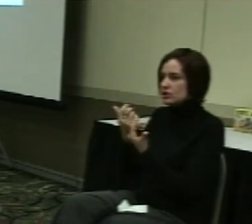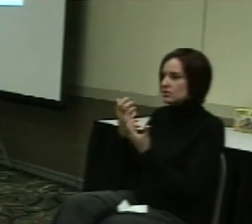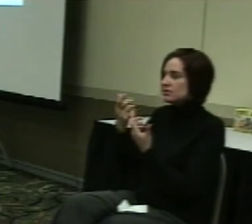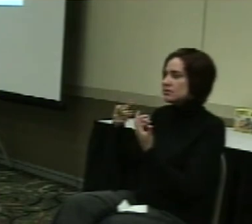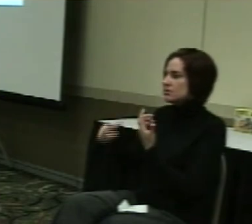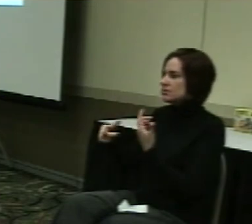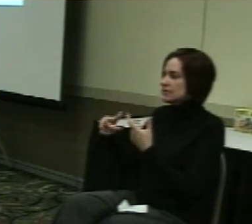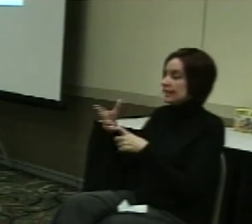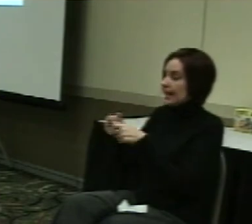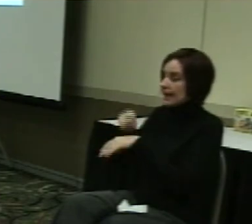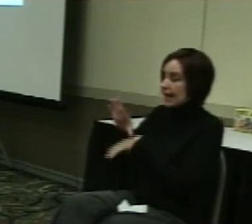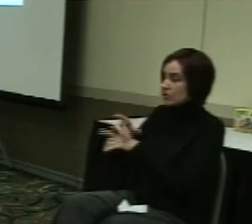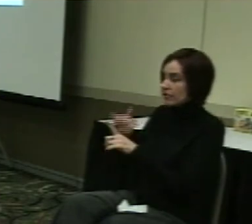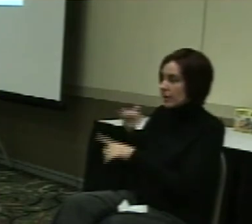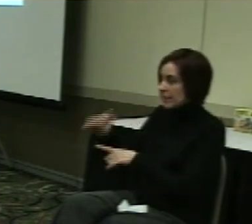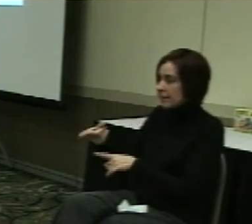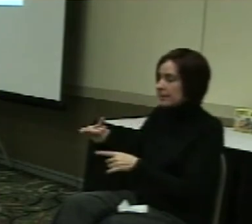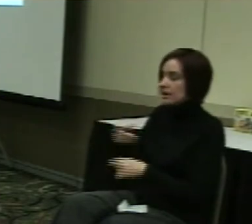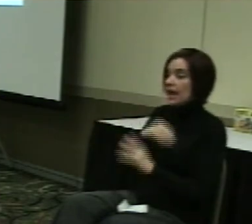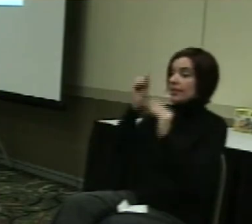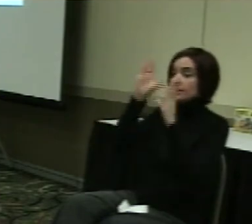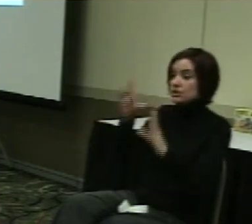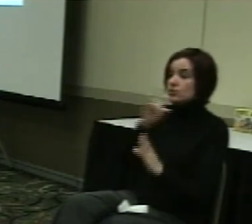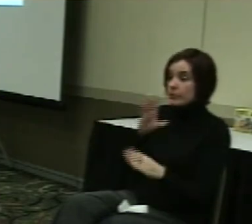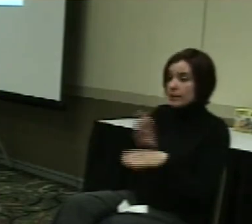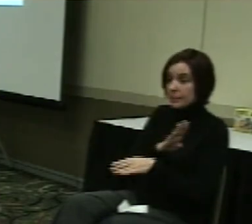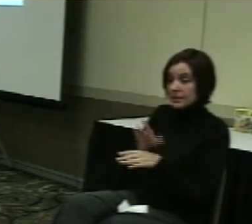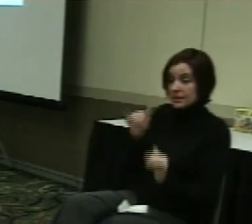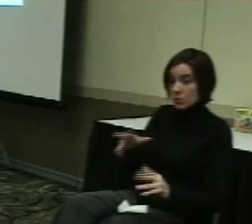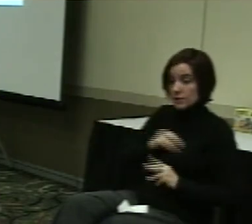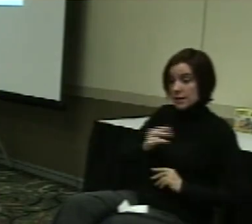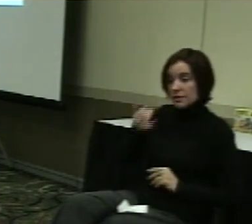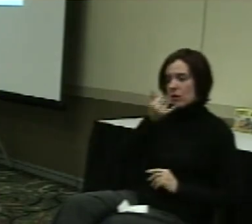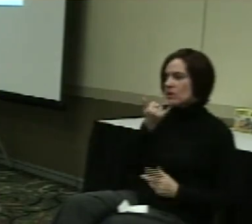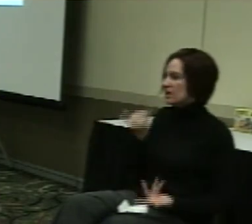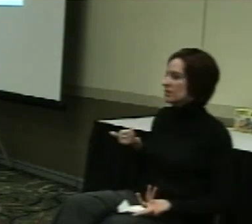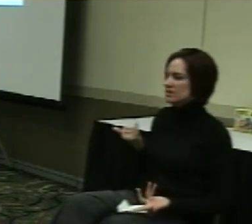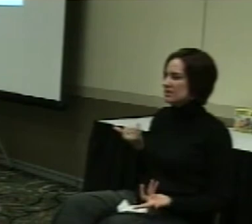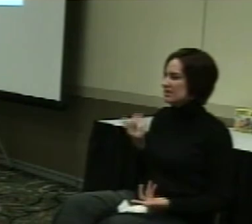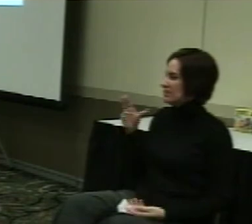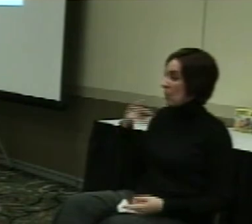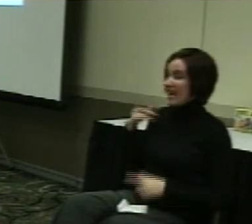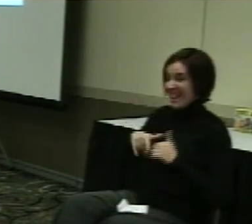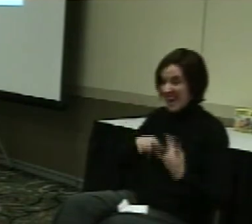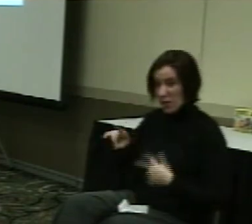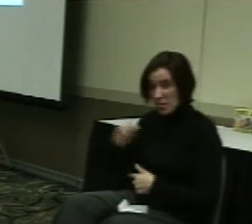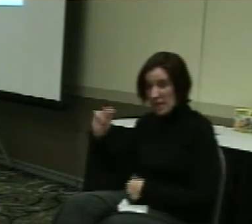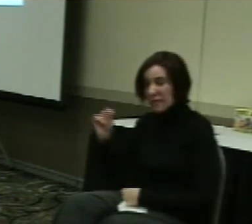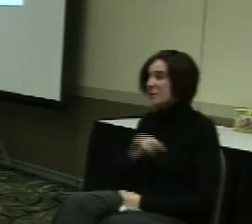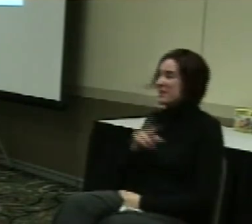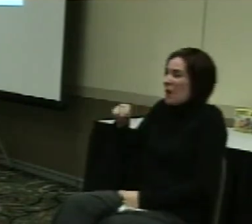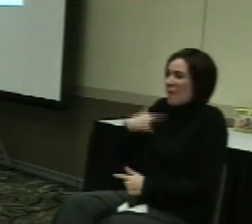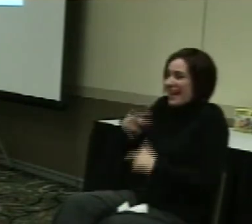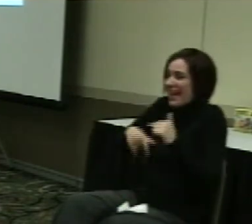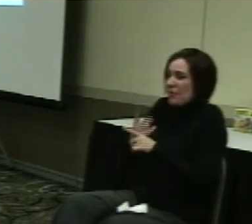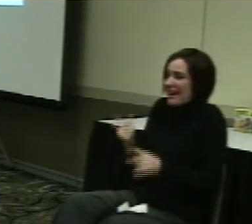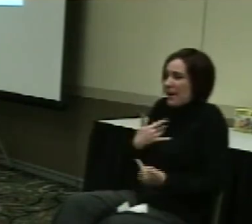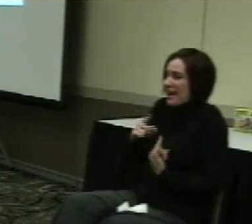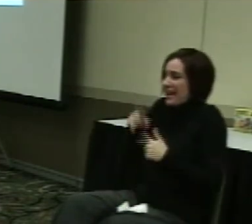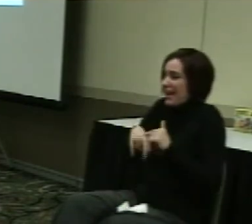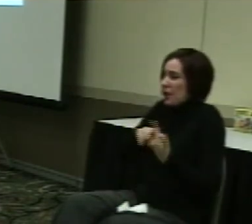with? And the teacher is so busy, can you take a phone call? No, you can't. Can you go to the bathroom? You really can't right now. Isn't that